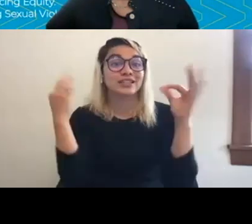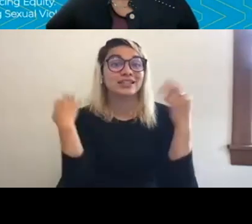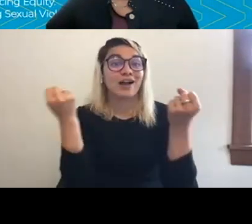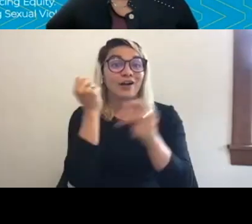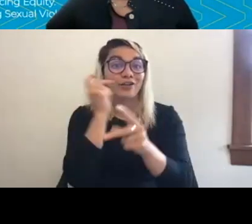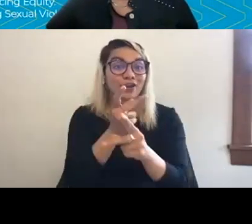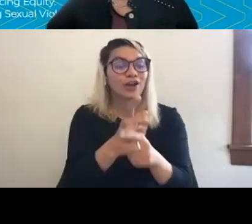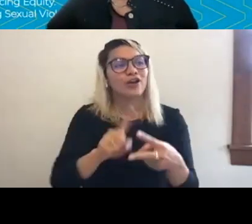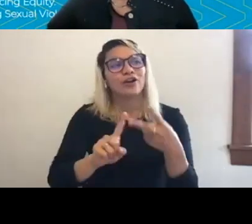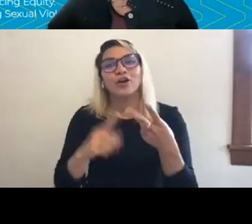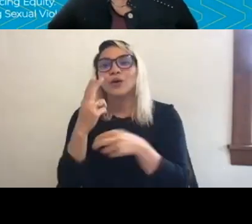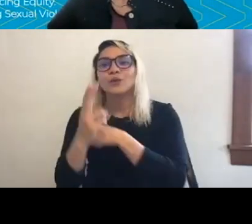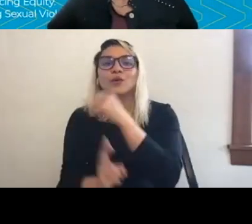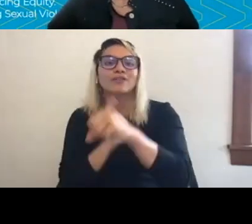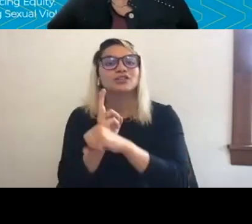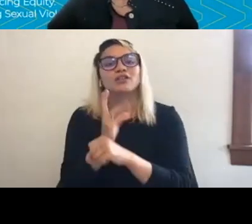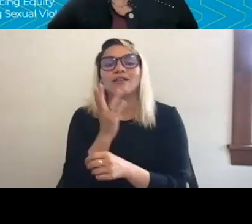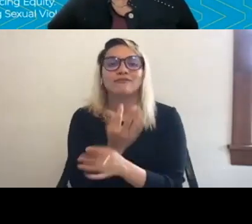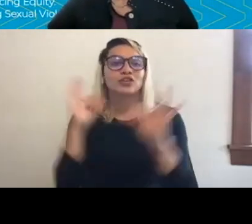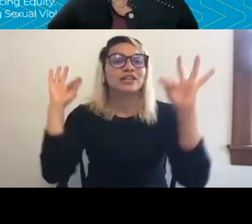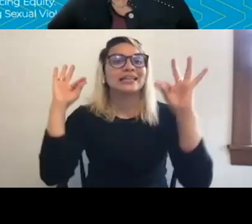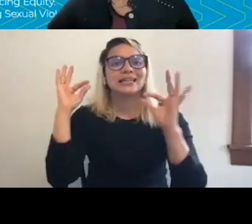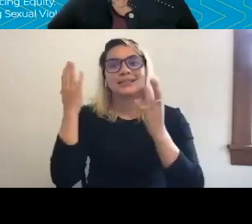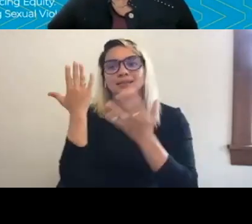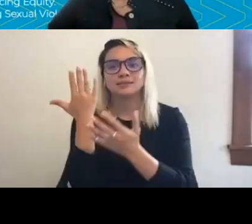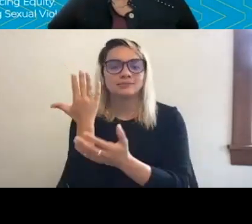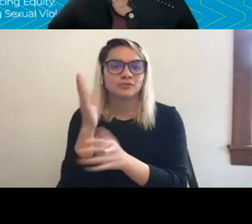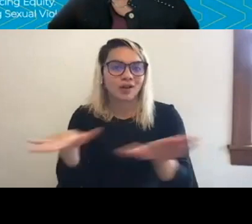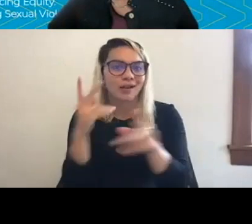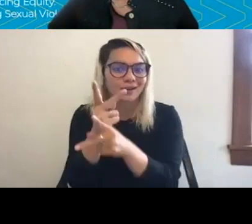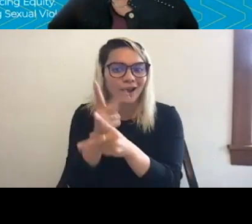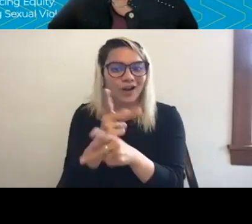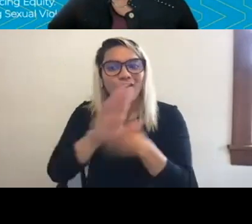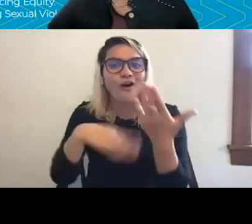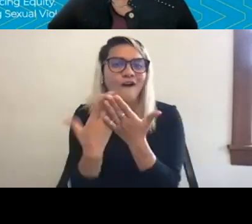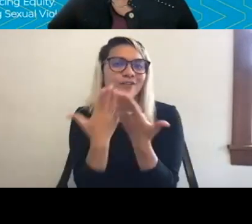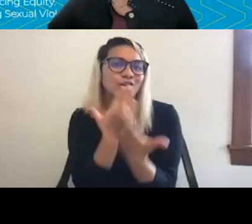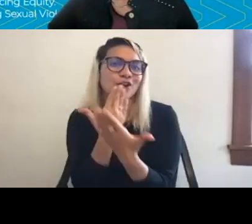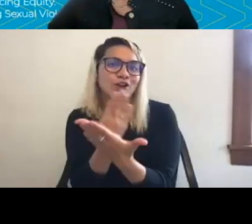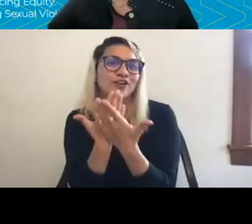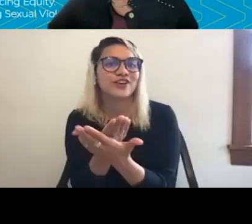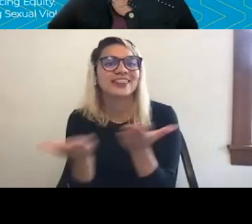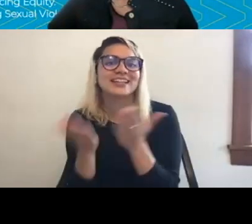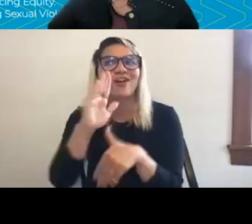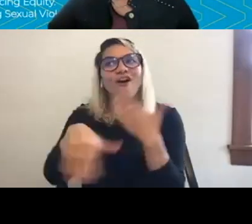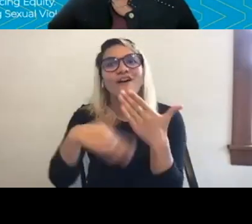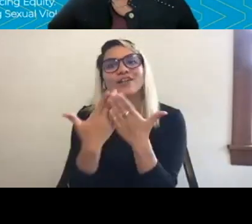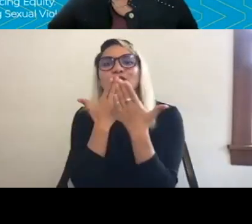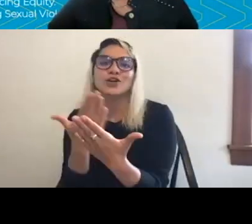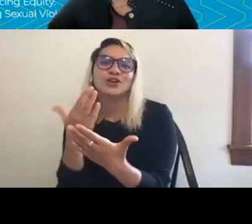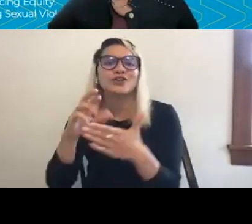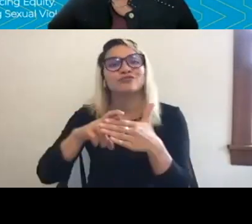universal childcare and like all of the goodies and brownies, right? And so we were talking brownies and vision all